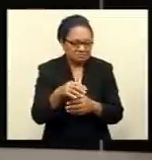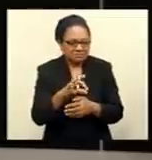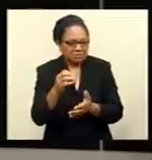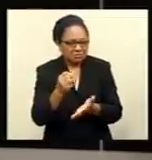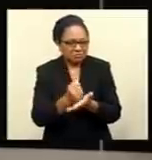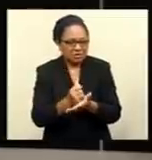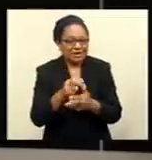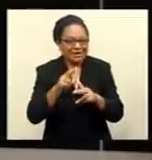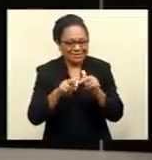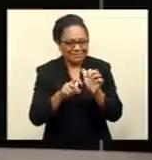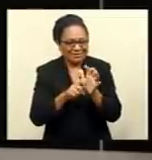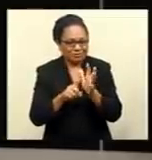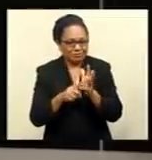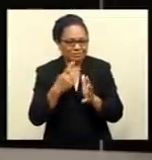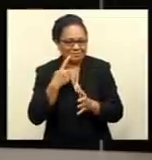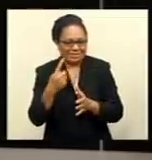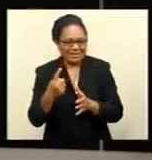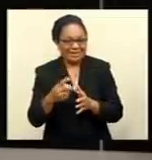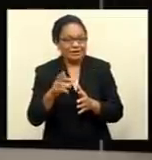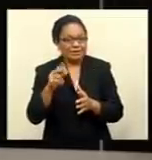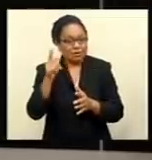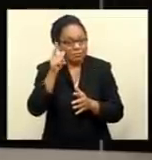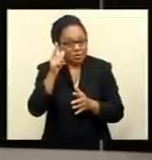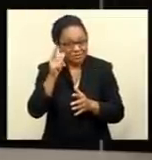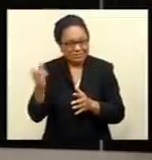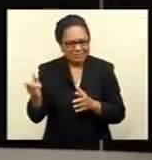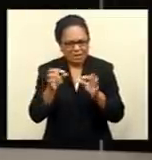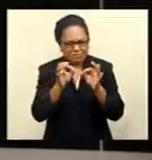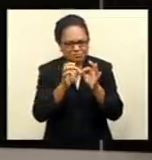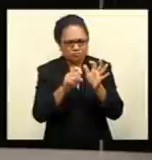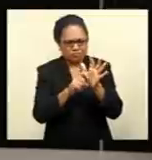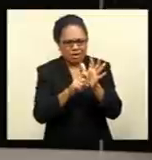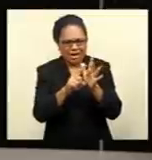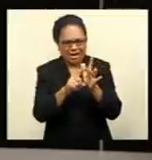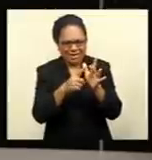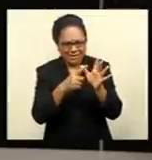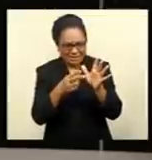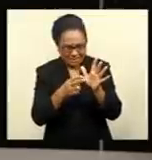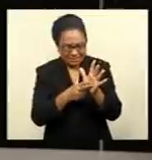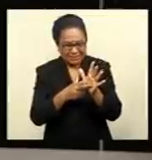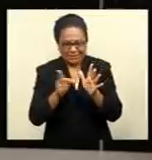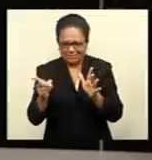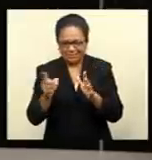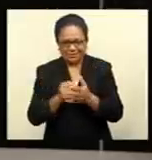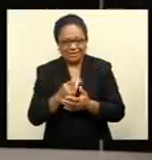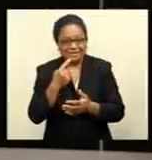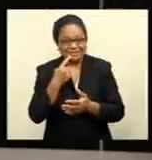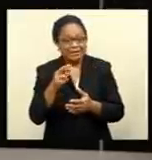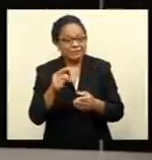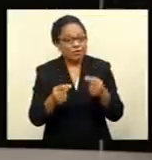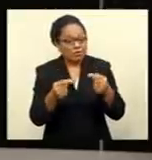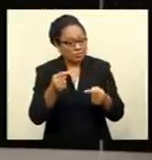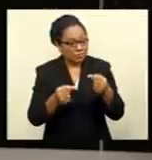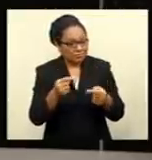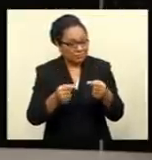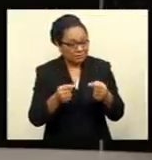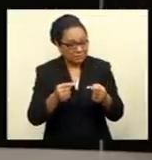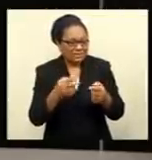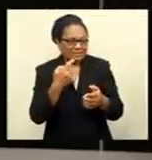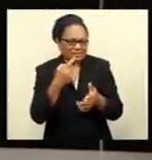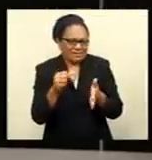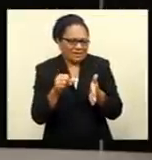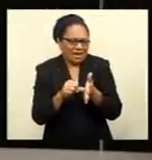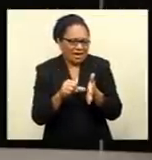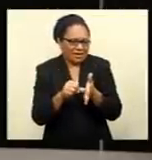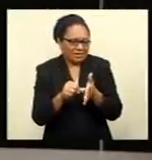Union. Drua Interim Chief Executive Brian Thorburn says, in terms of the regular competition, it's really difficult to